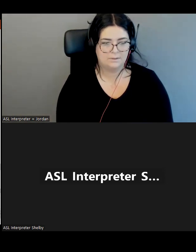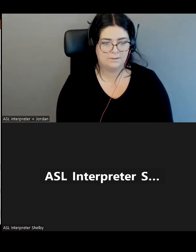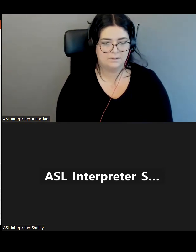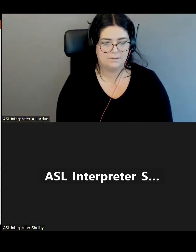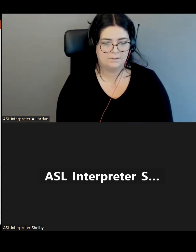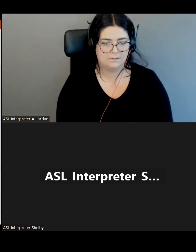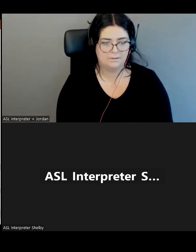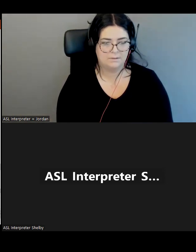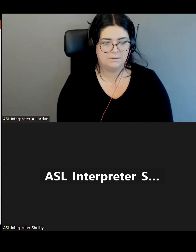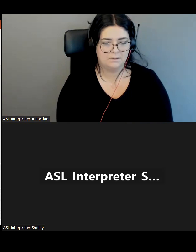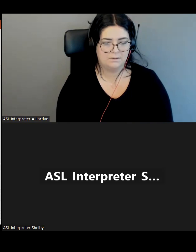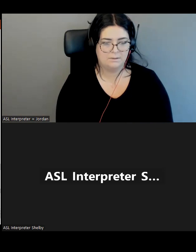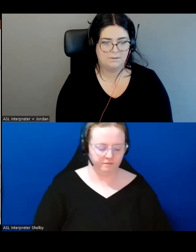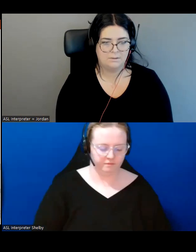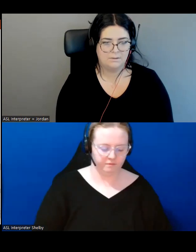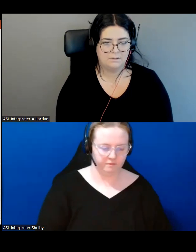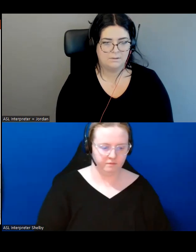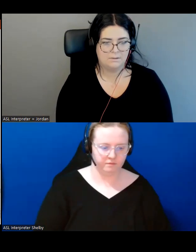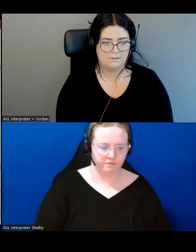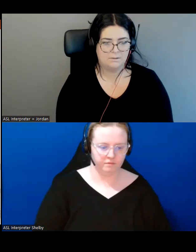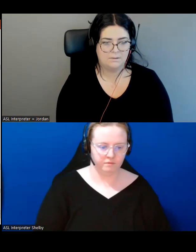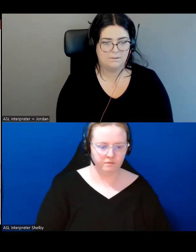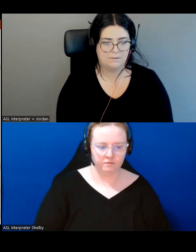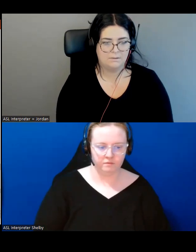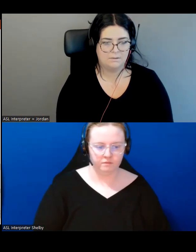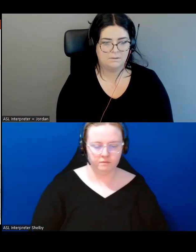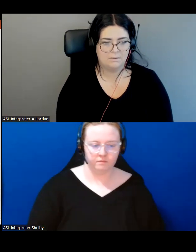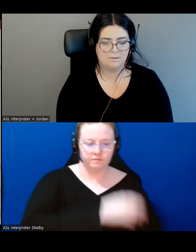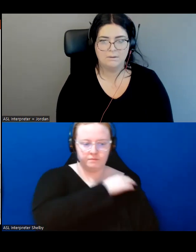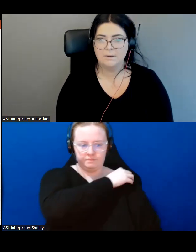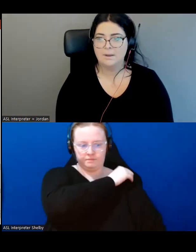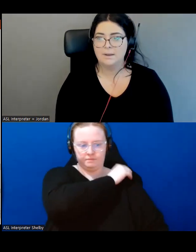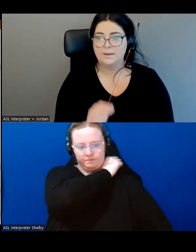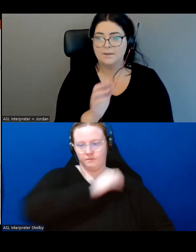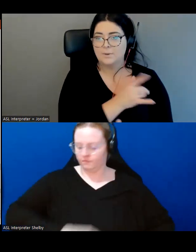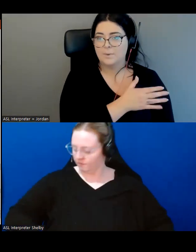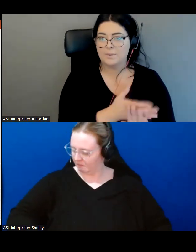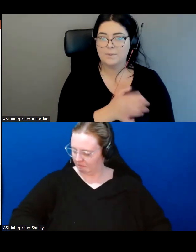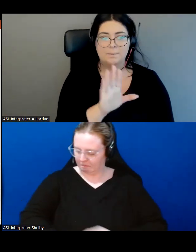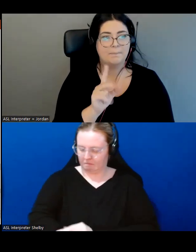All right, thanks, Tammy. So as usual, by the time it gets to me, it's all been said.